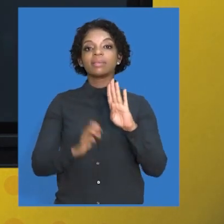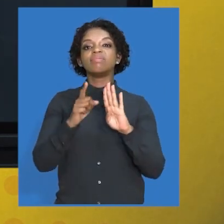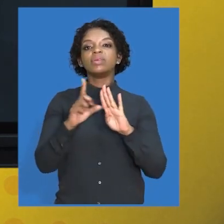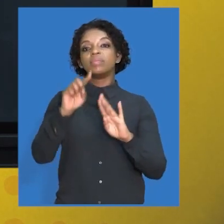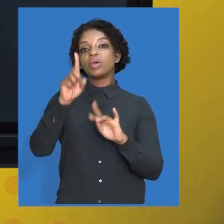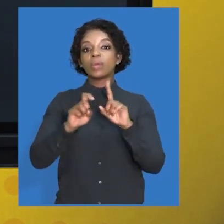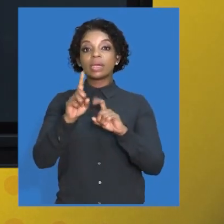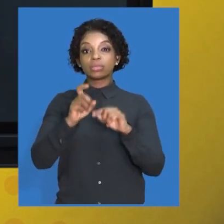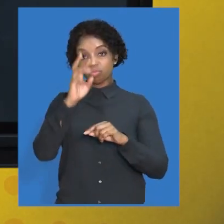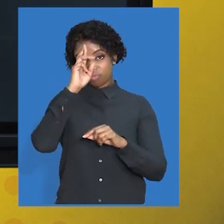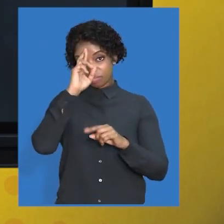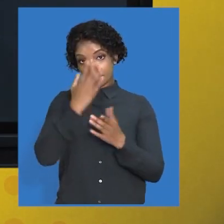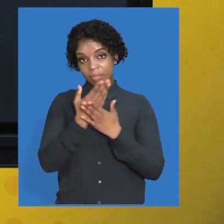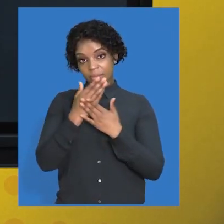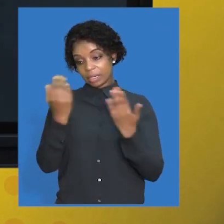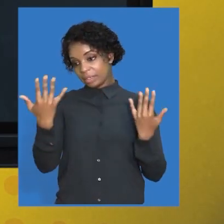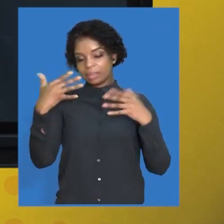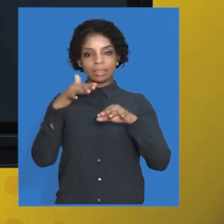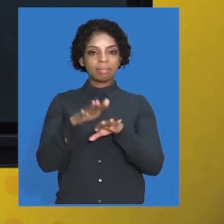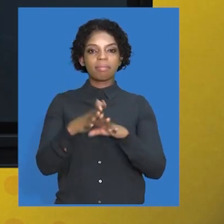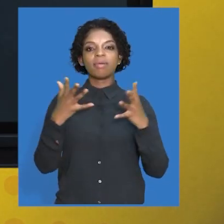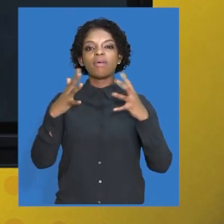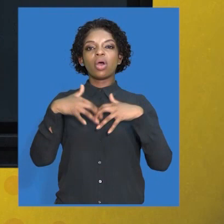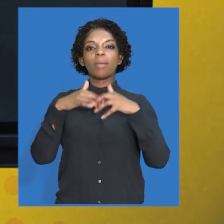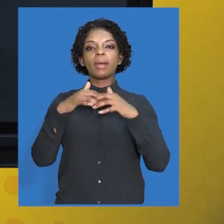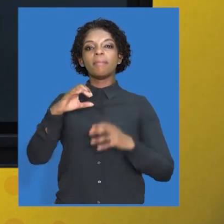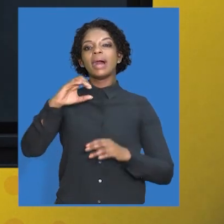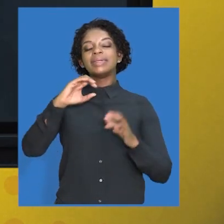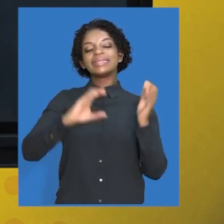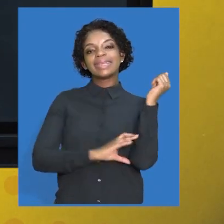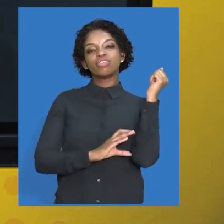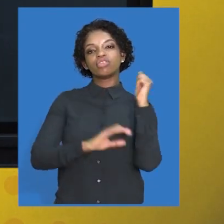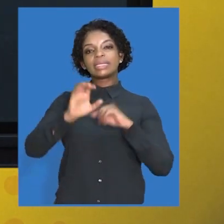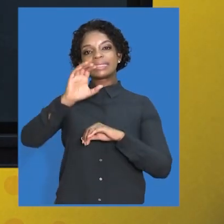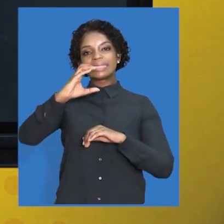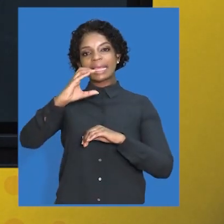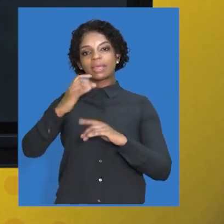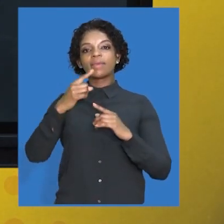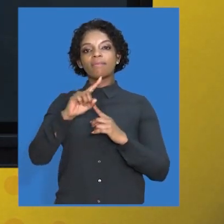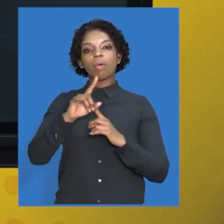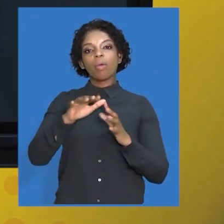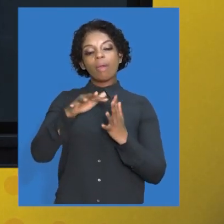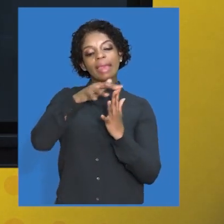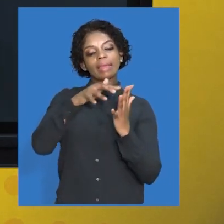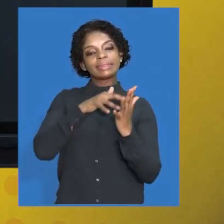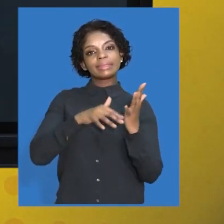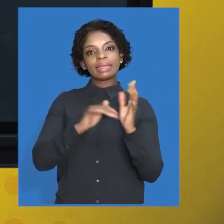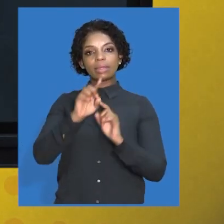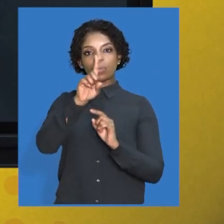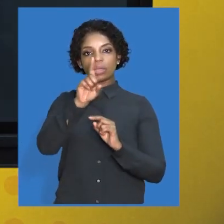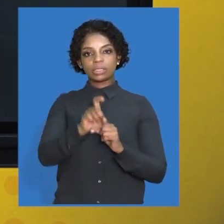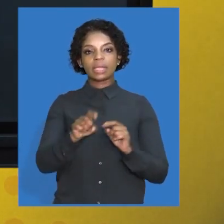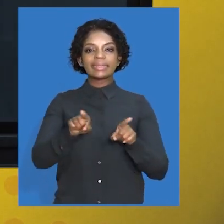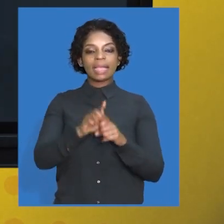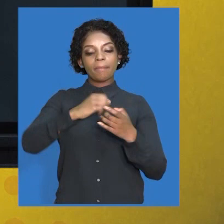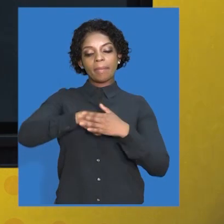questions can be combined to form a section C essay question, and we'll also be going through some multiple choice questions and